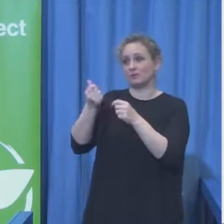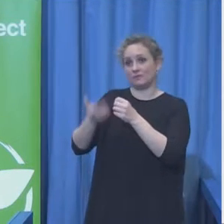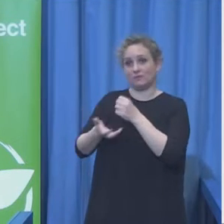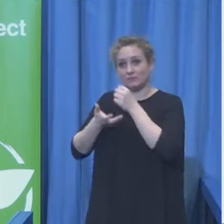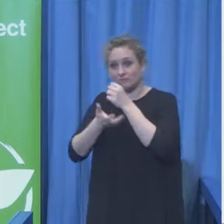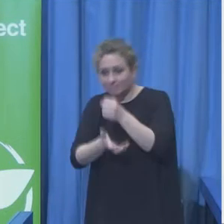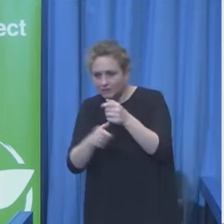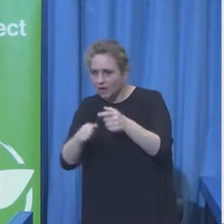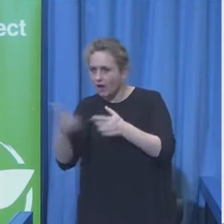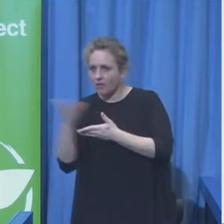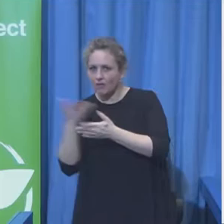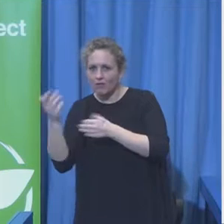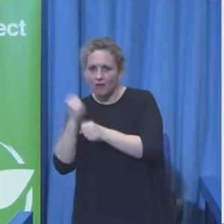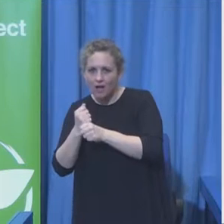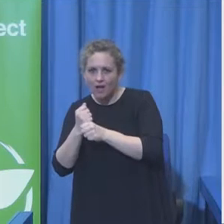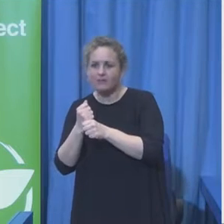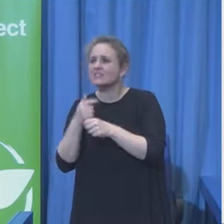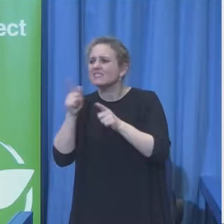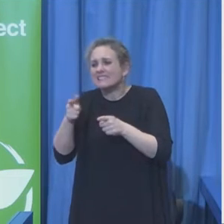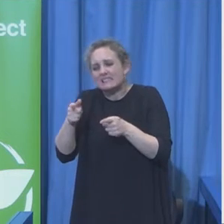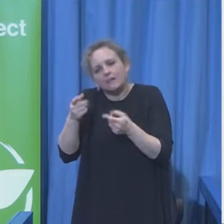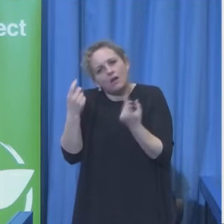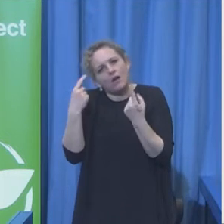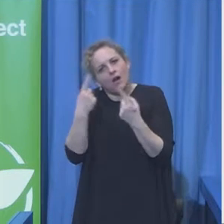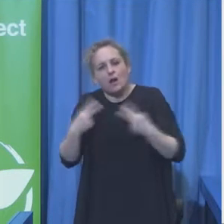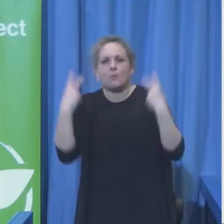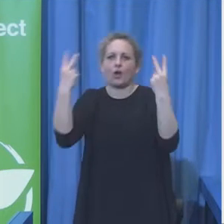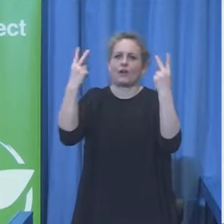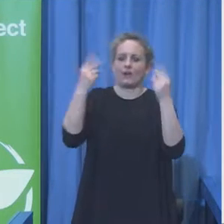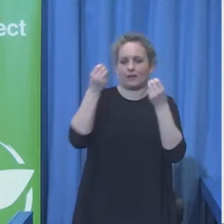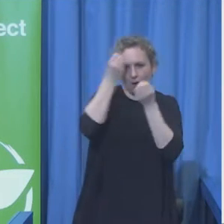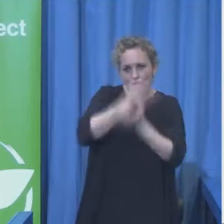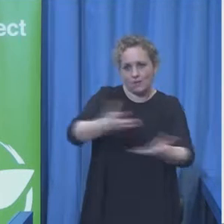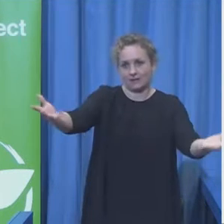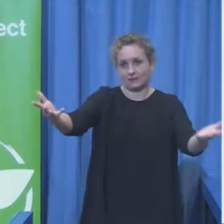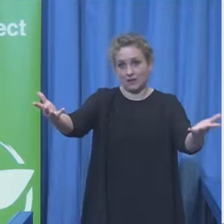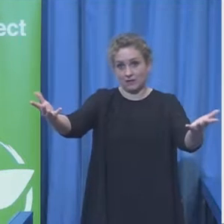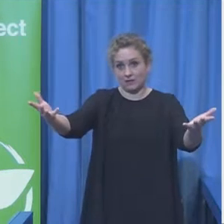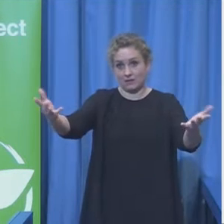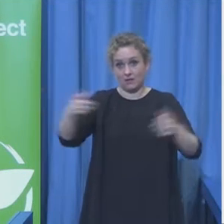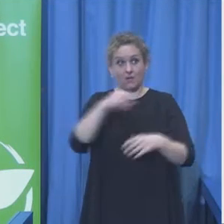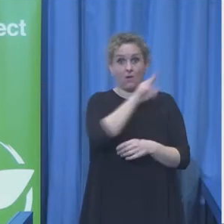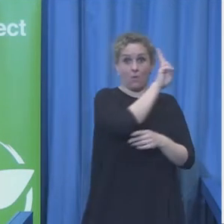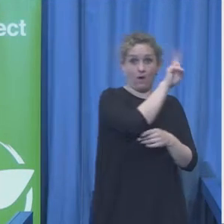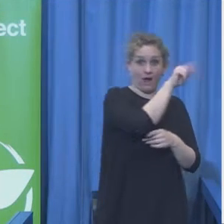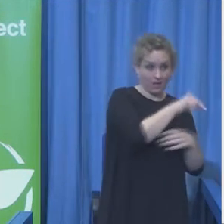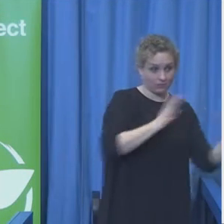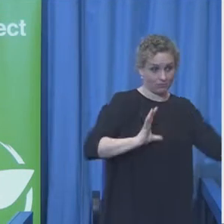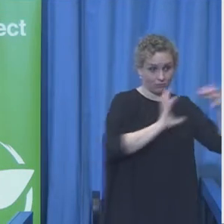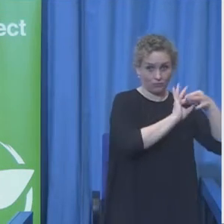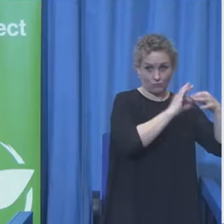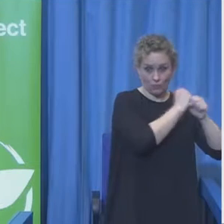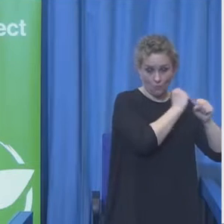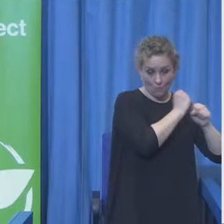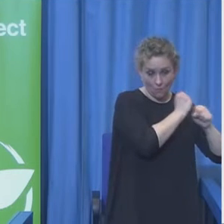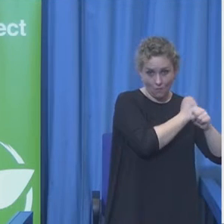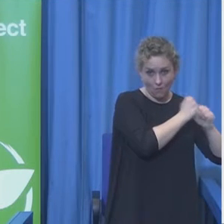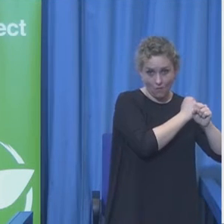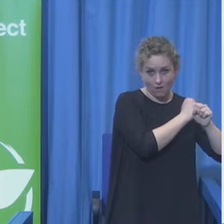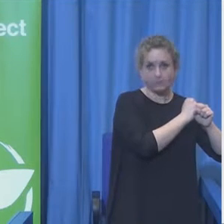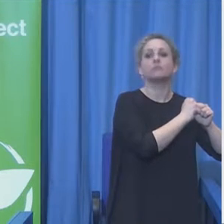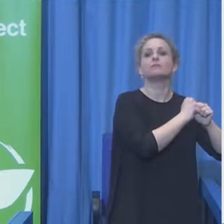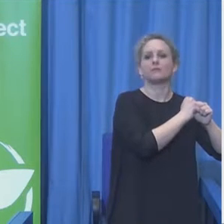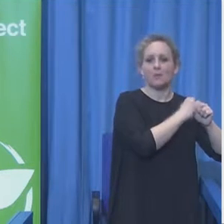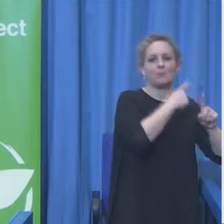Global Compact, which is a group that works next to the United and close to the United Nations. They work mainly with the private sector, and